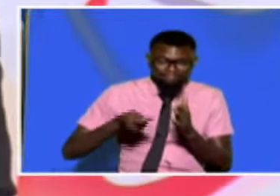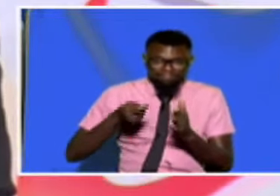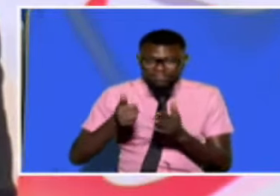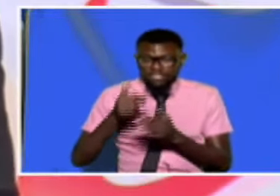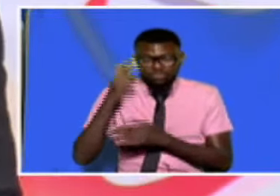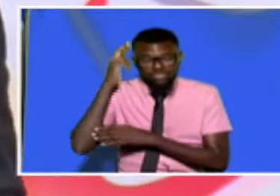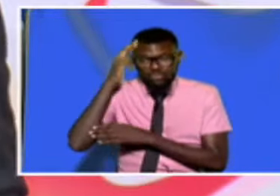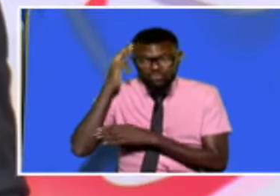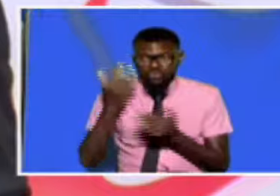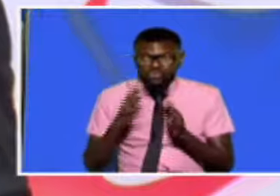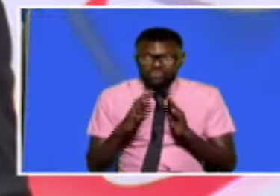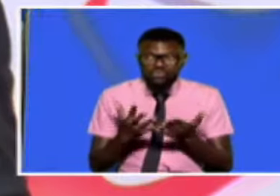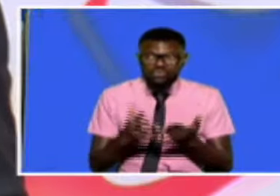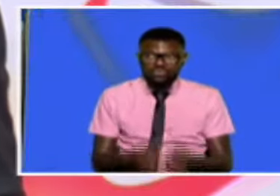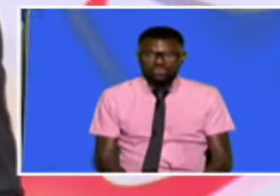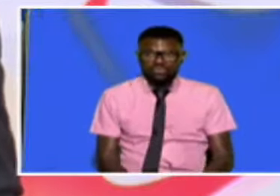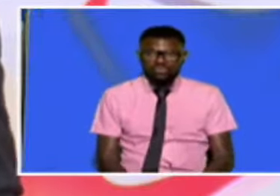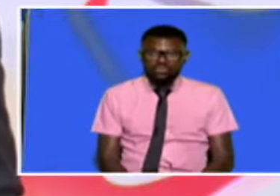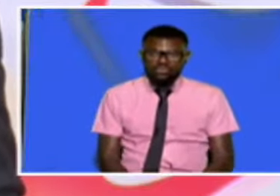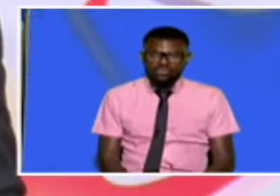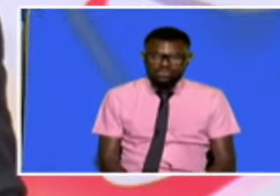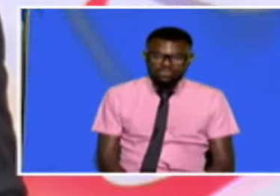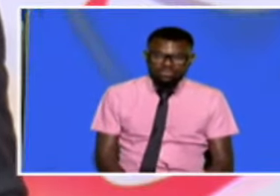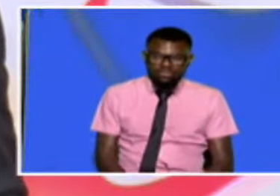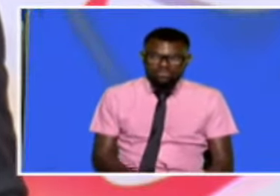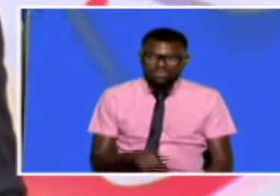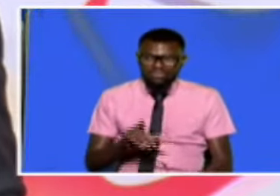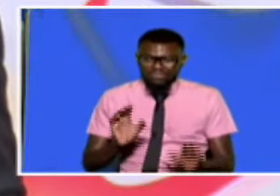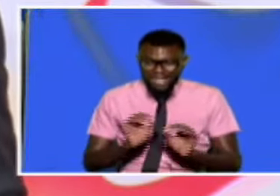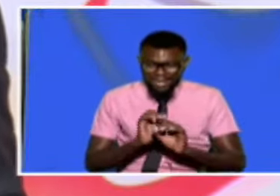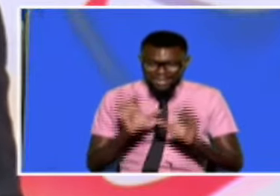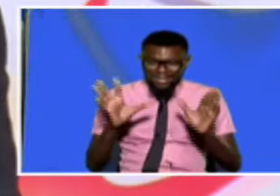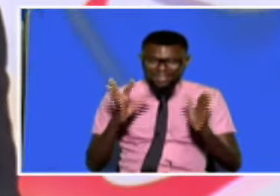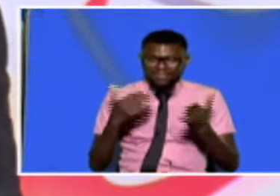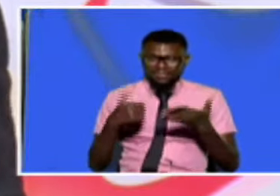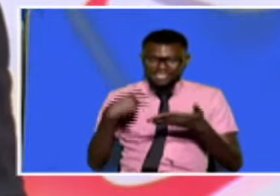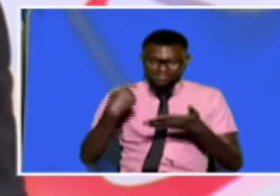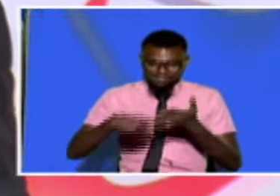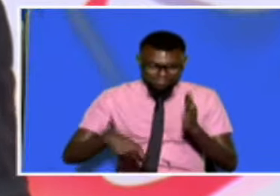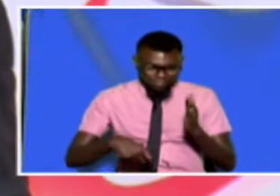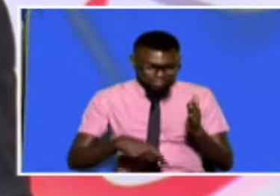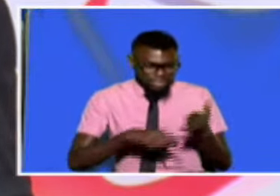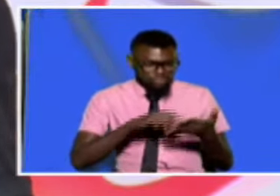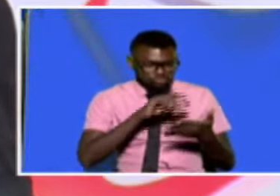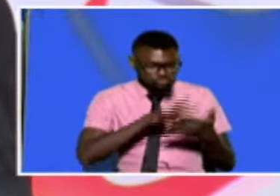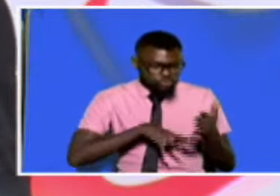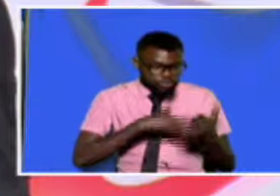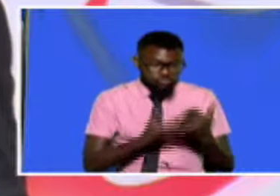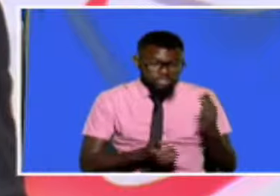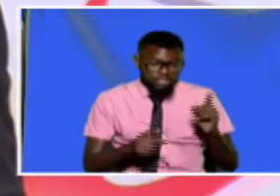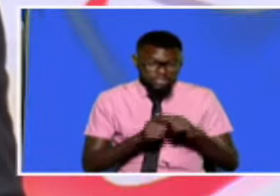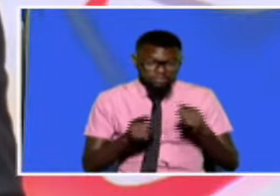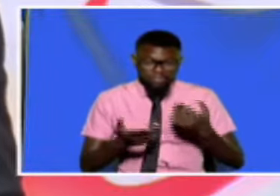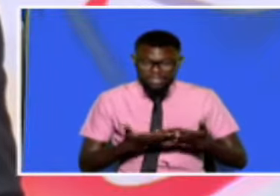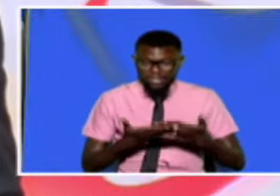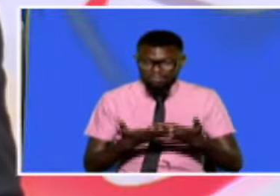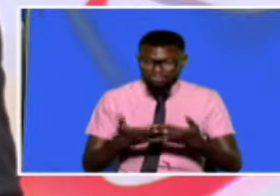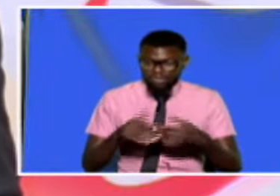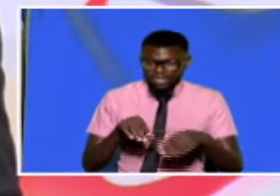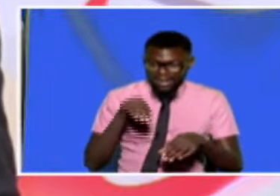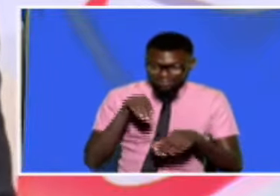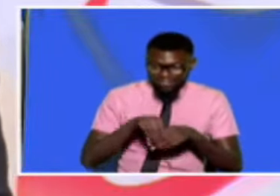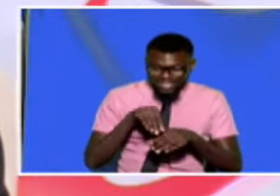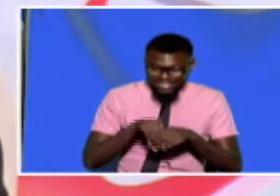A clear and predictable tariff setting and pricing structure will enhance investors' and